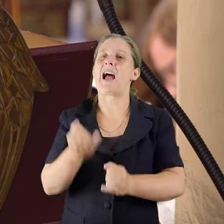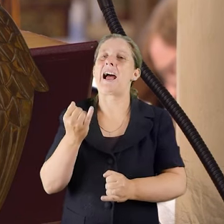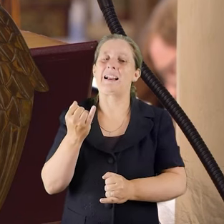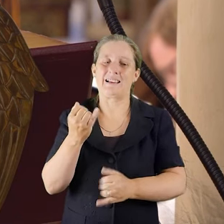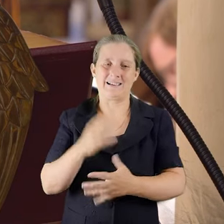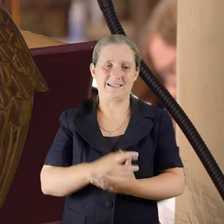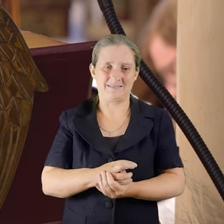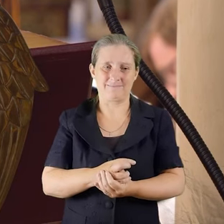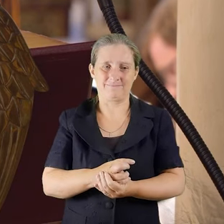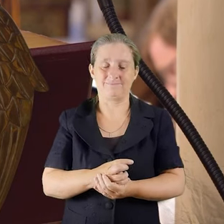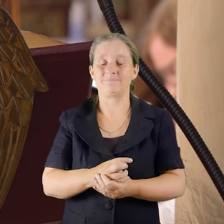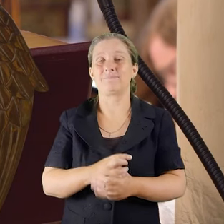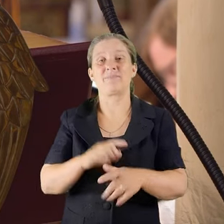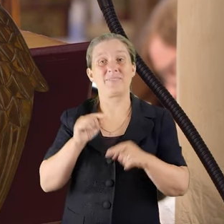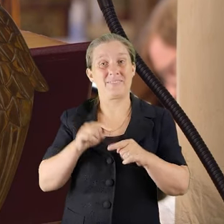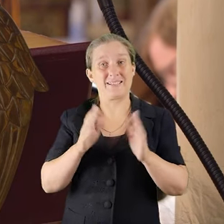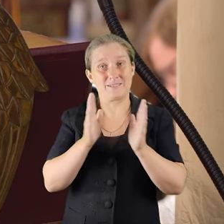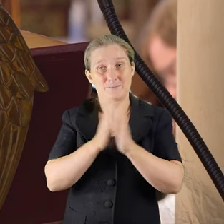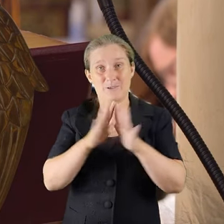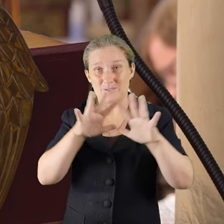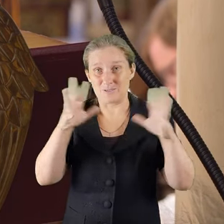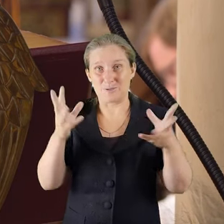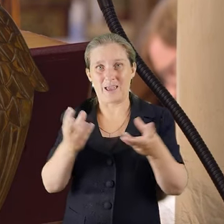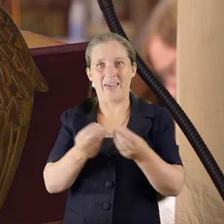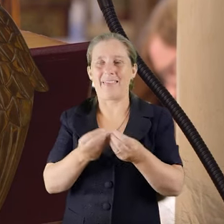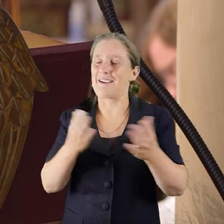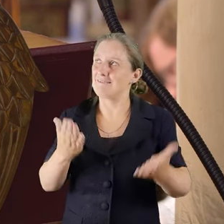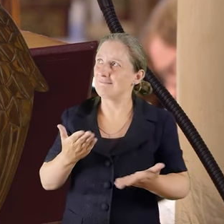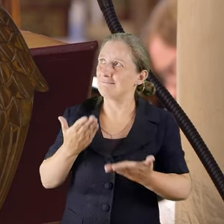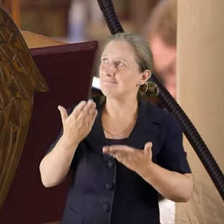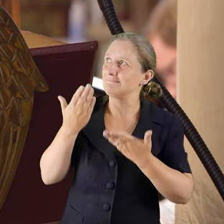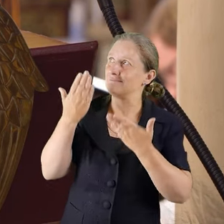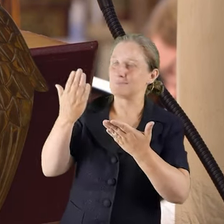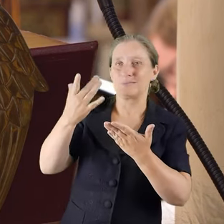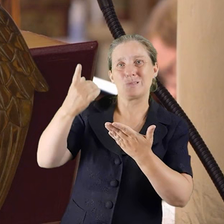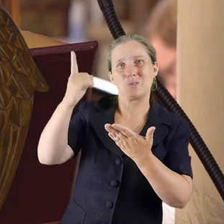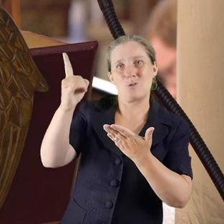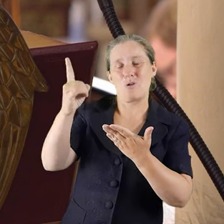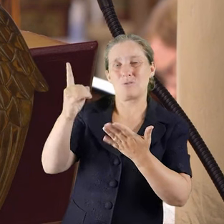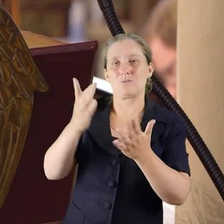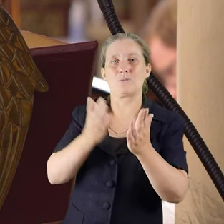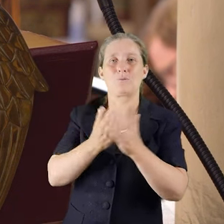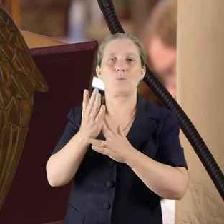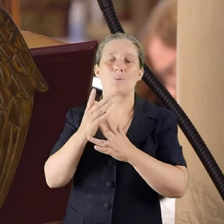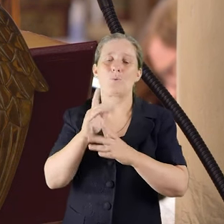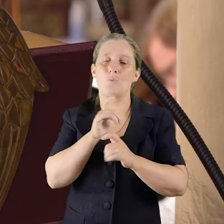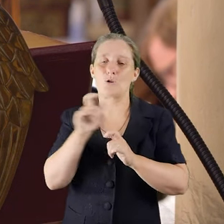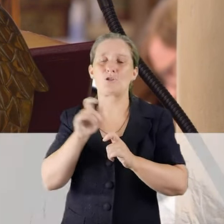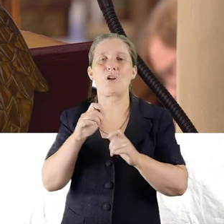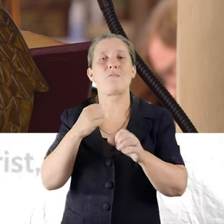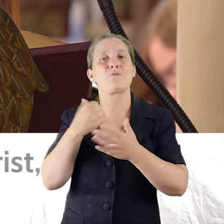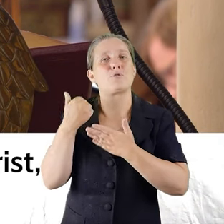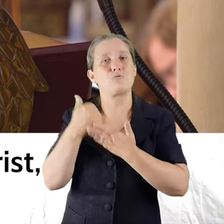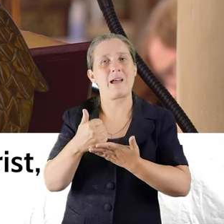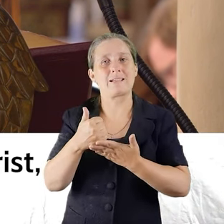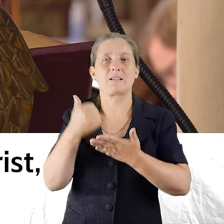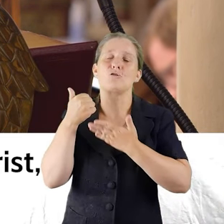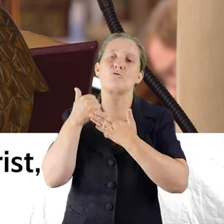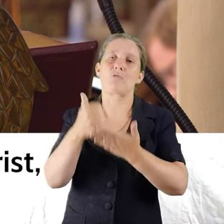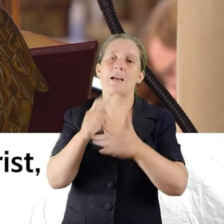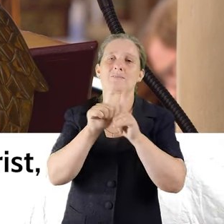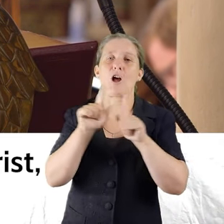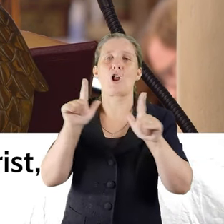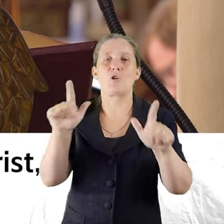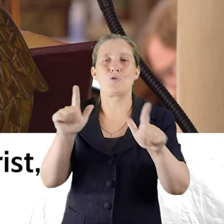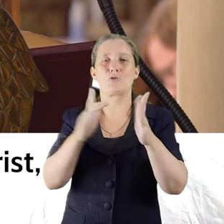And finally, we draw these and all of our prayers together, commending them to God in the words of the grace.